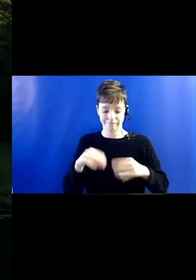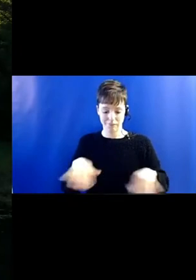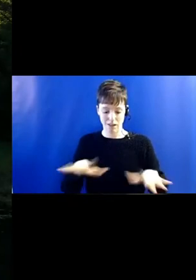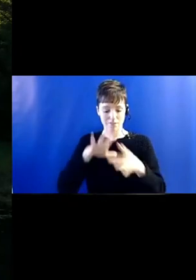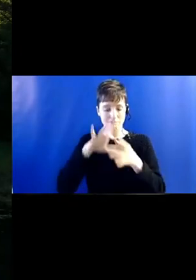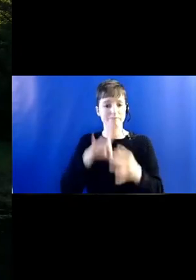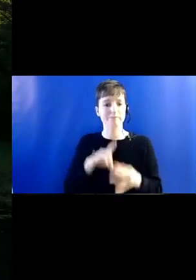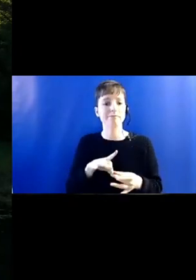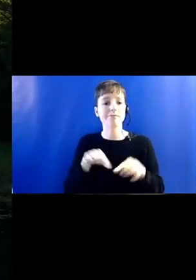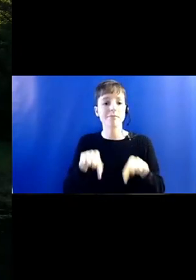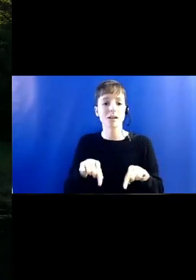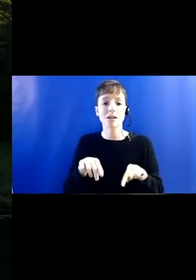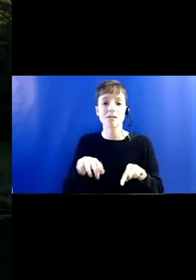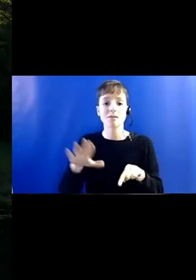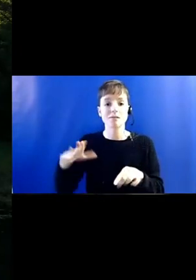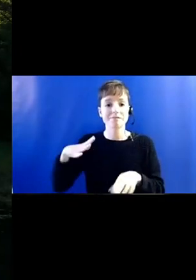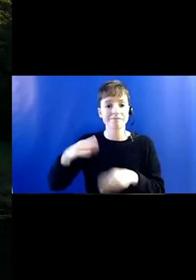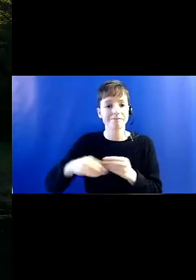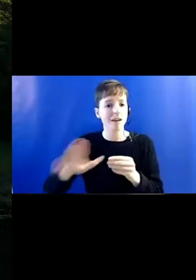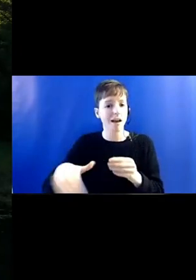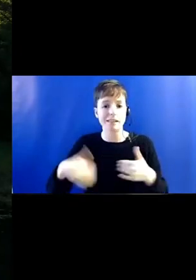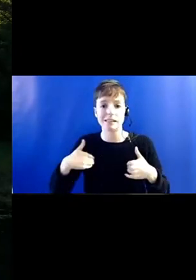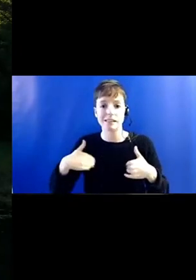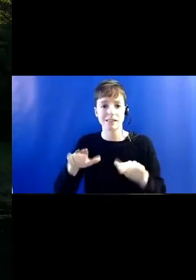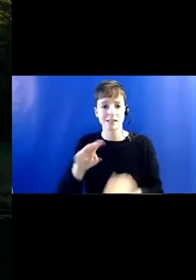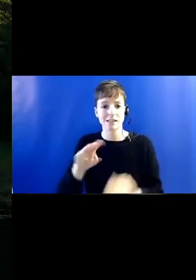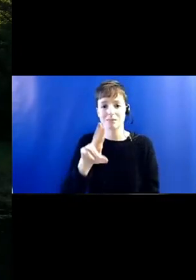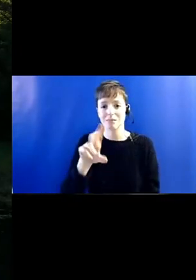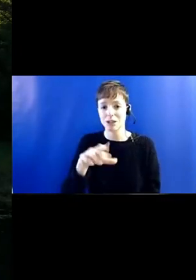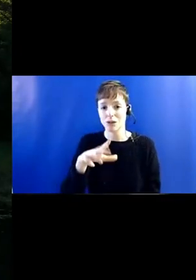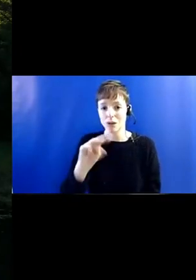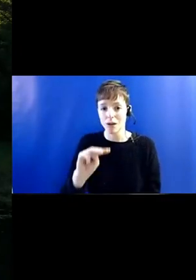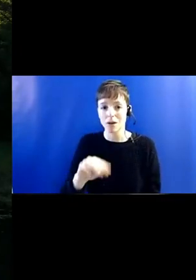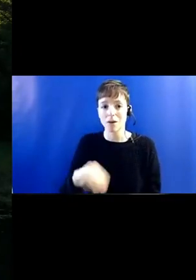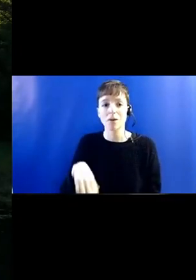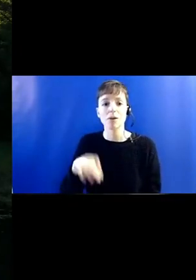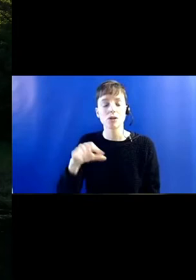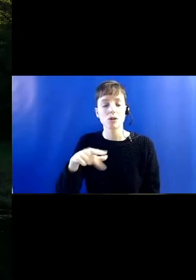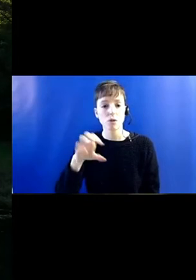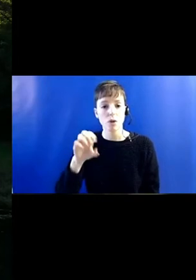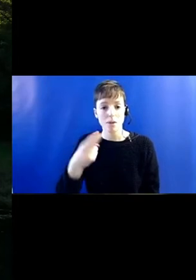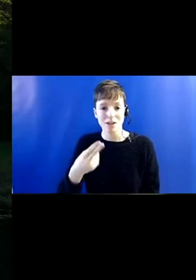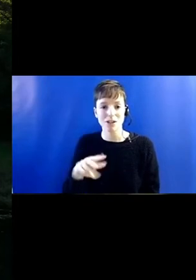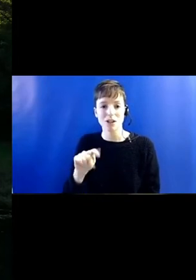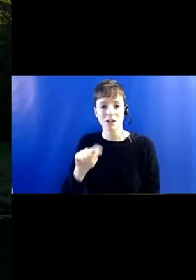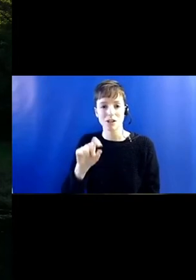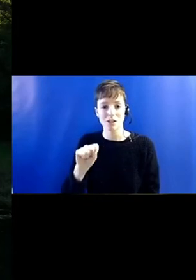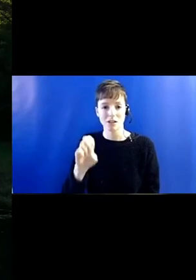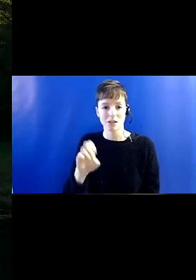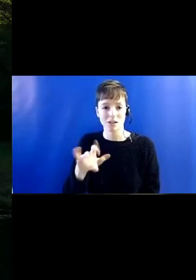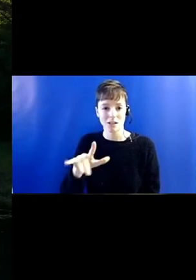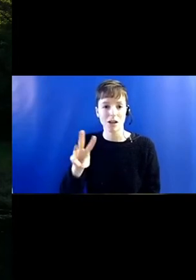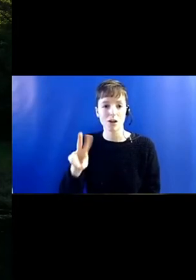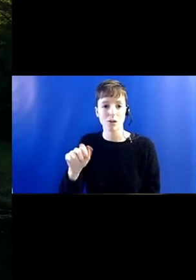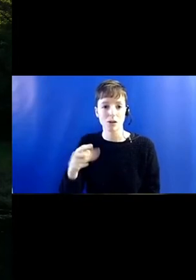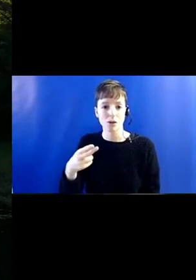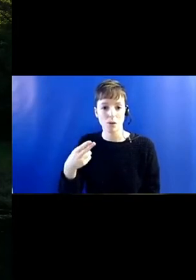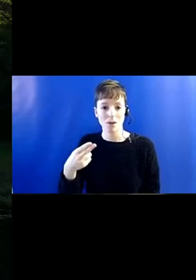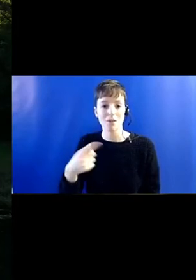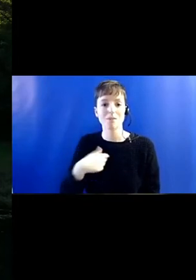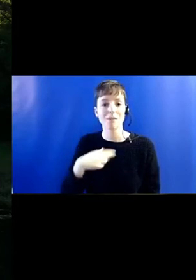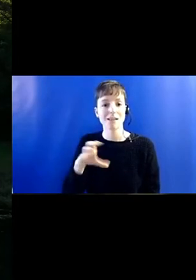Squamish, and Tsleil-Waututh First Nations. I am non-disabled cis woman from East Asia, and I